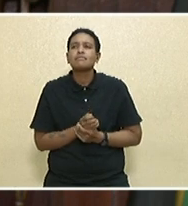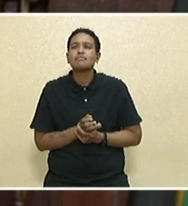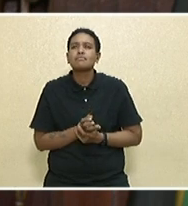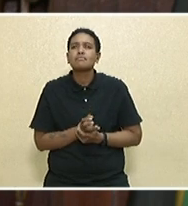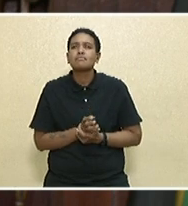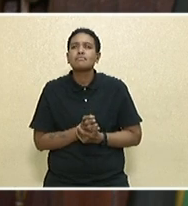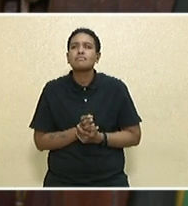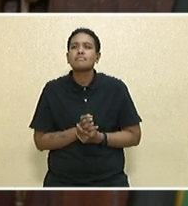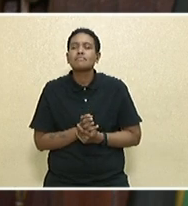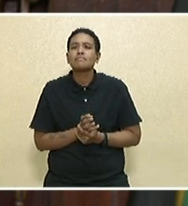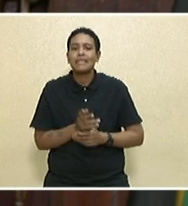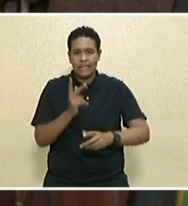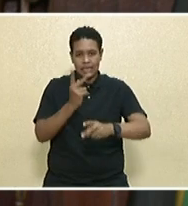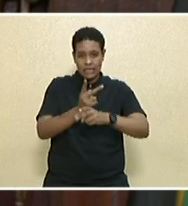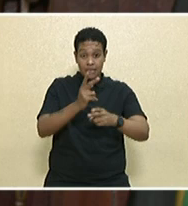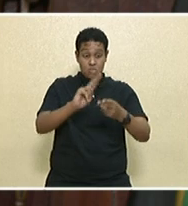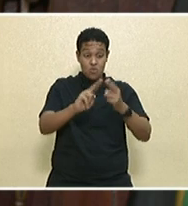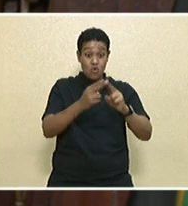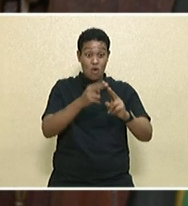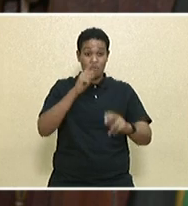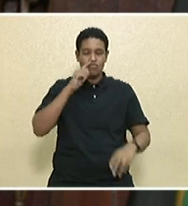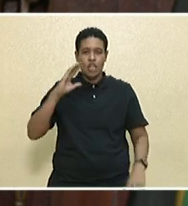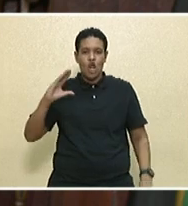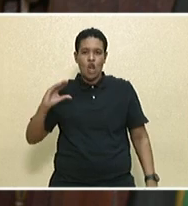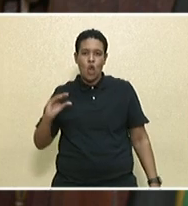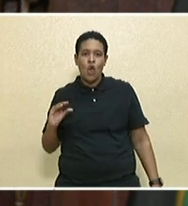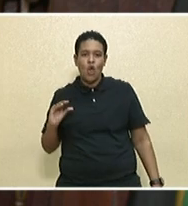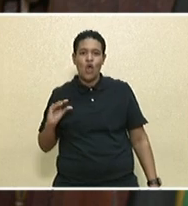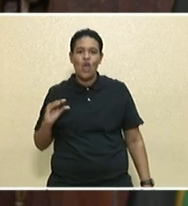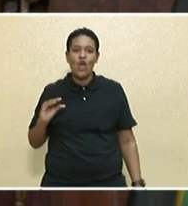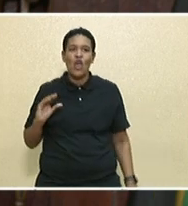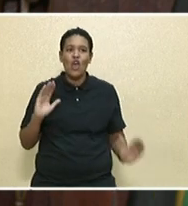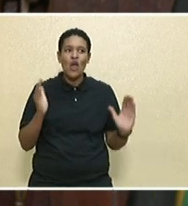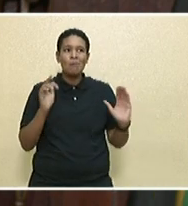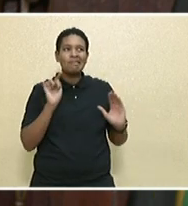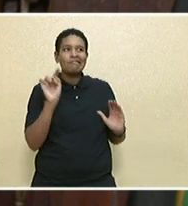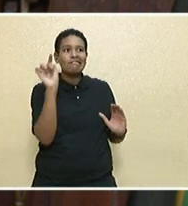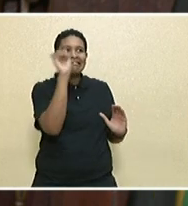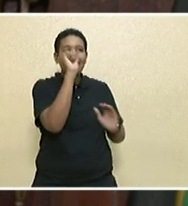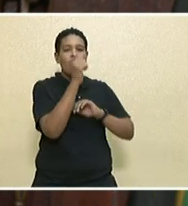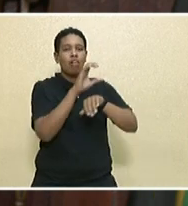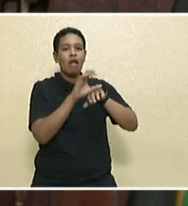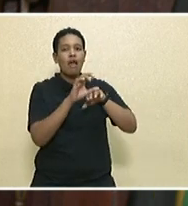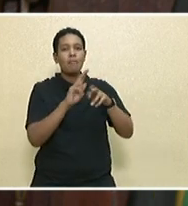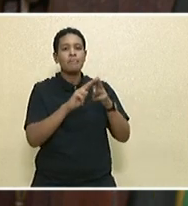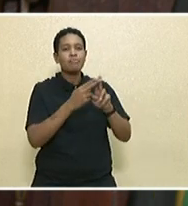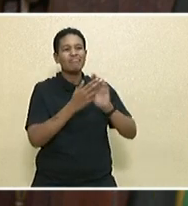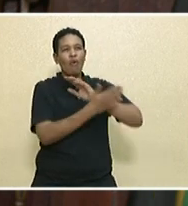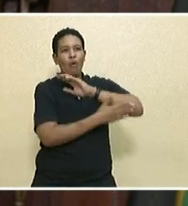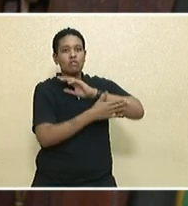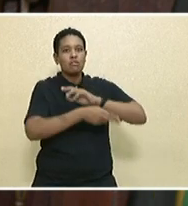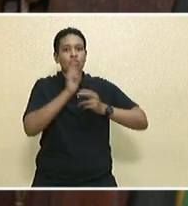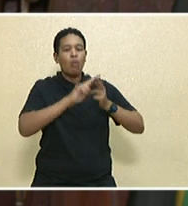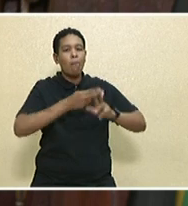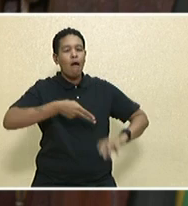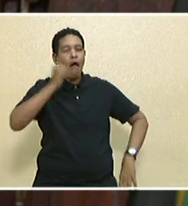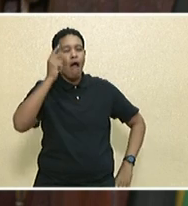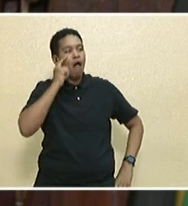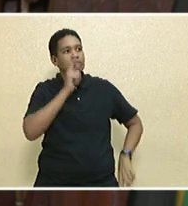relatively low compared to others in the region. But this could